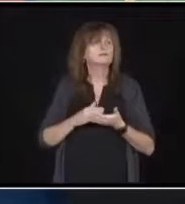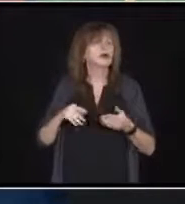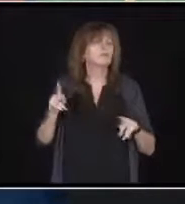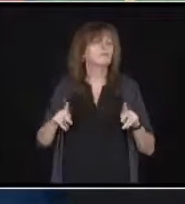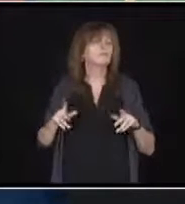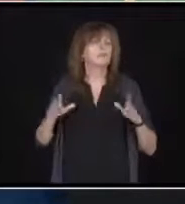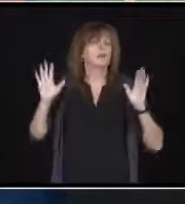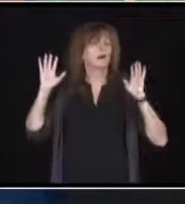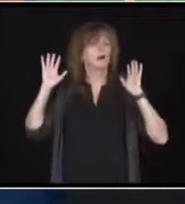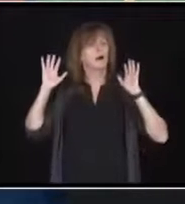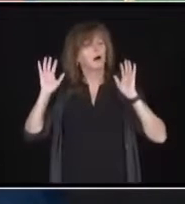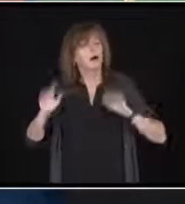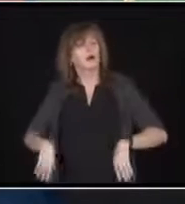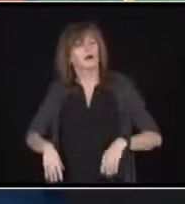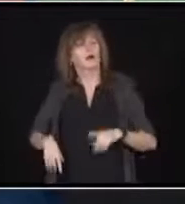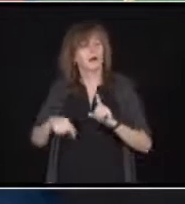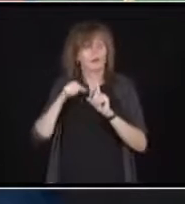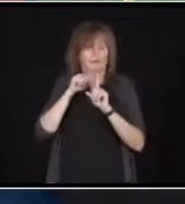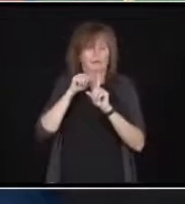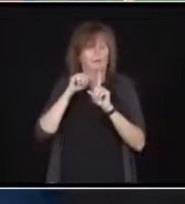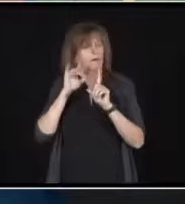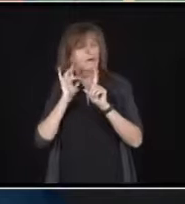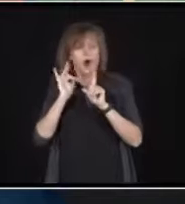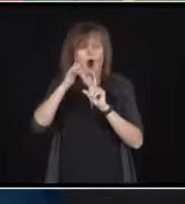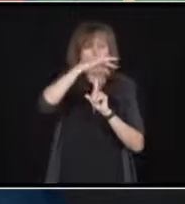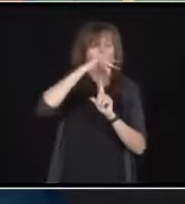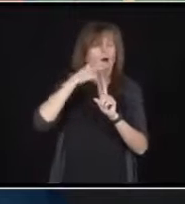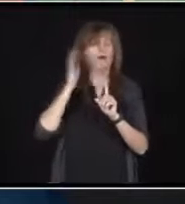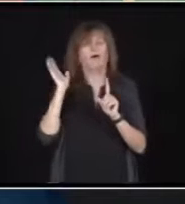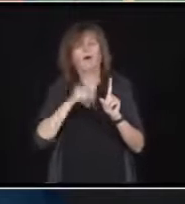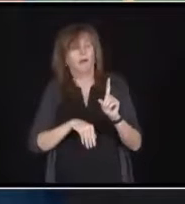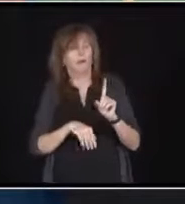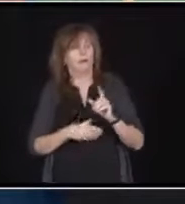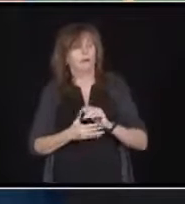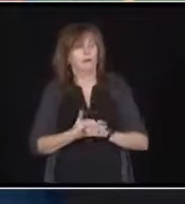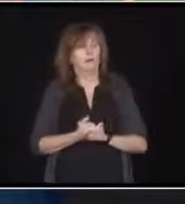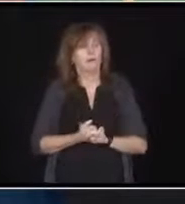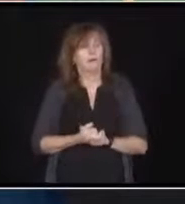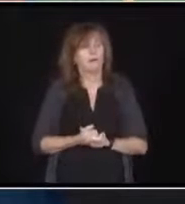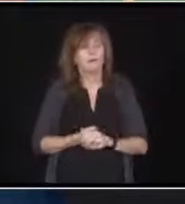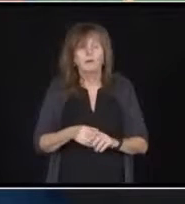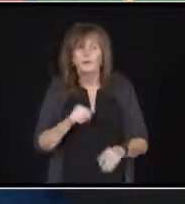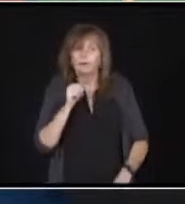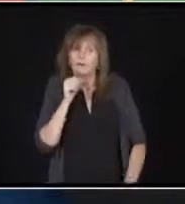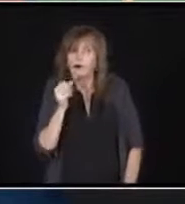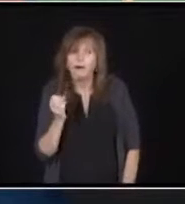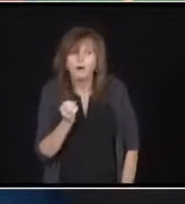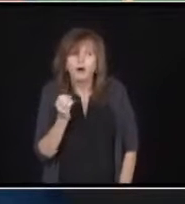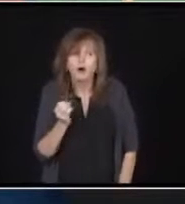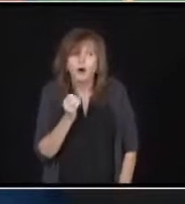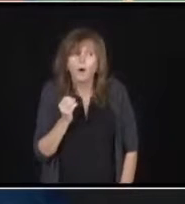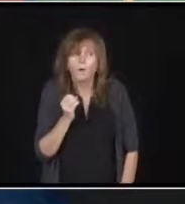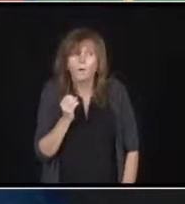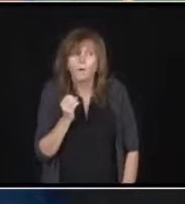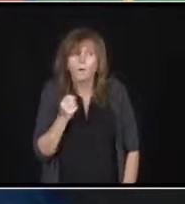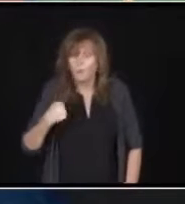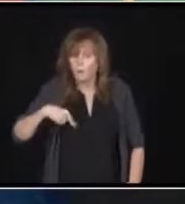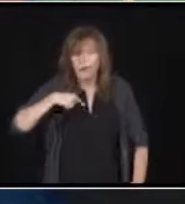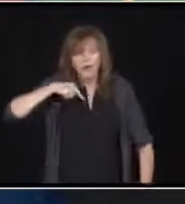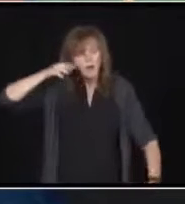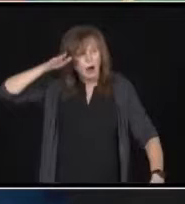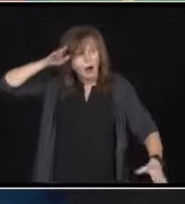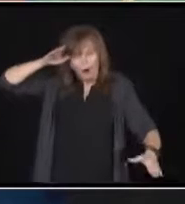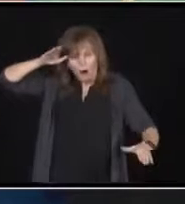about Ontario, because we're kicking everyone's butt on testing. We're almost 4.5 million tests out there. We're